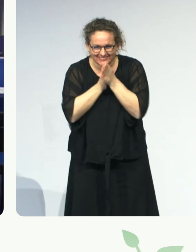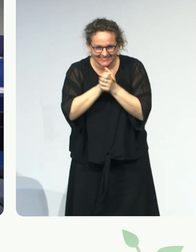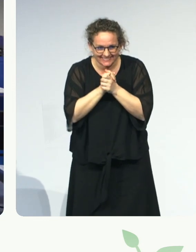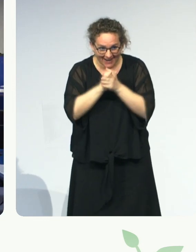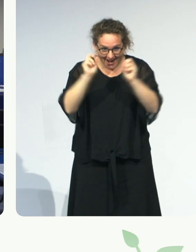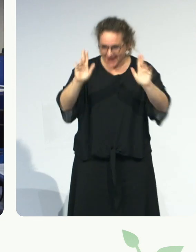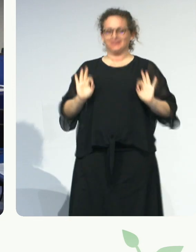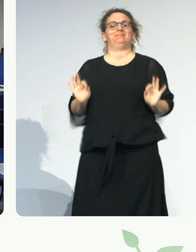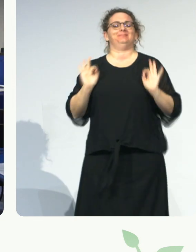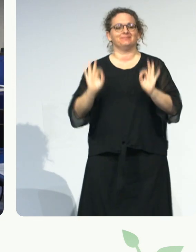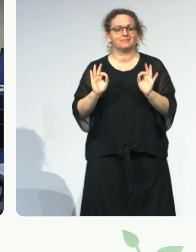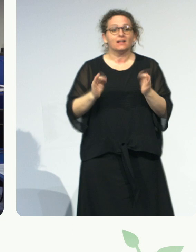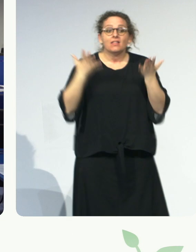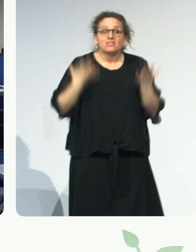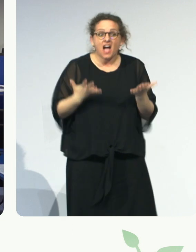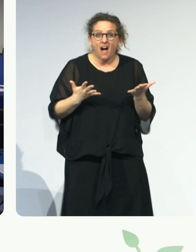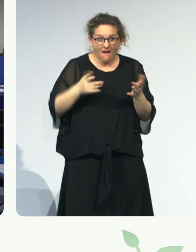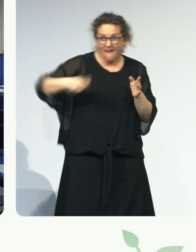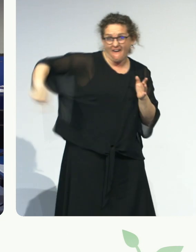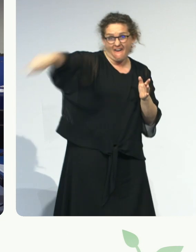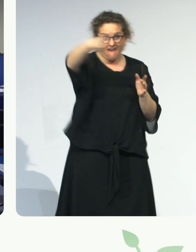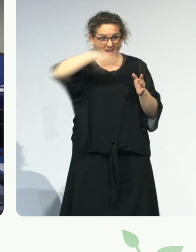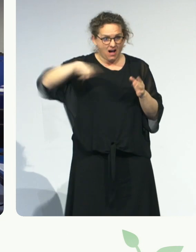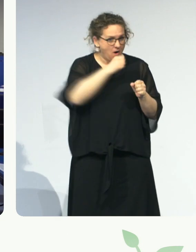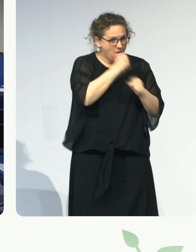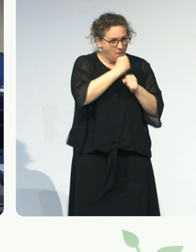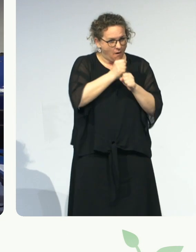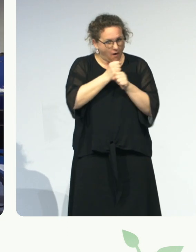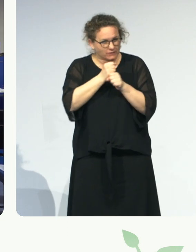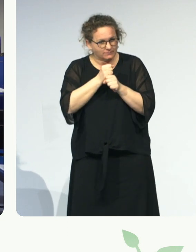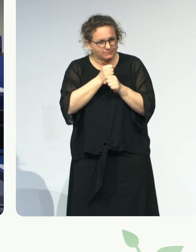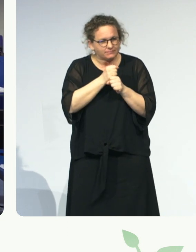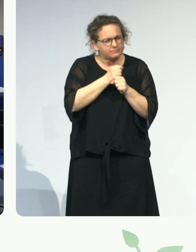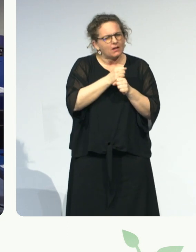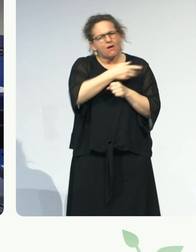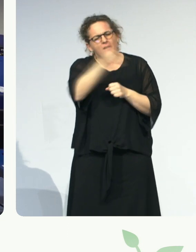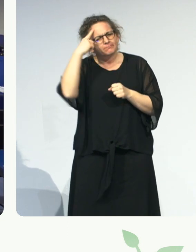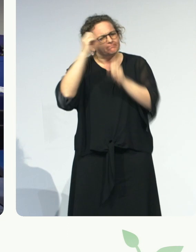every one of us who works in this space thinks they're not doing enough.